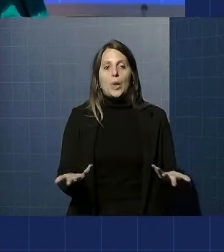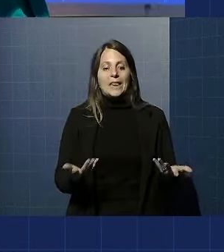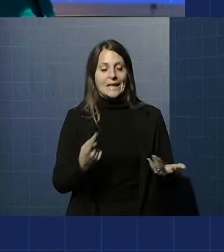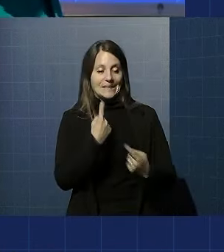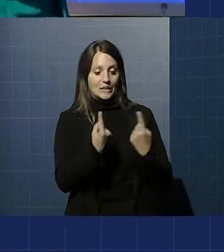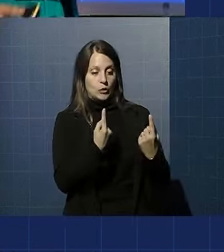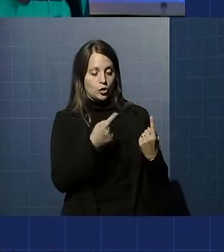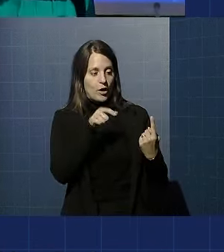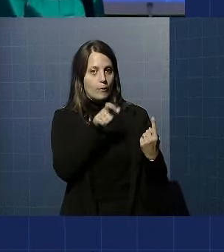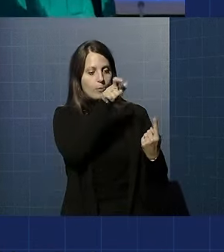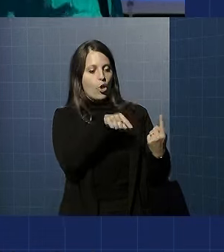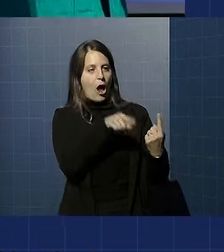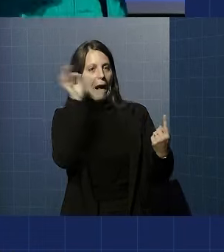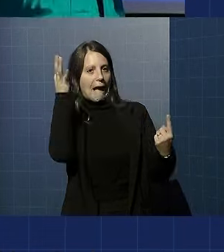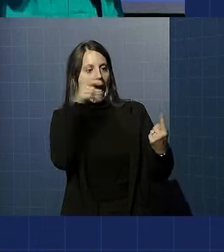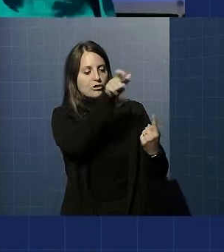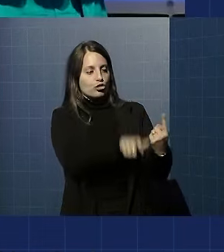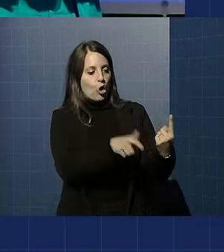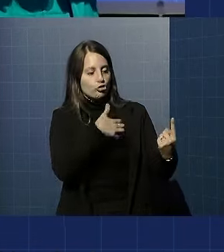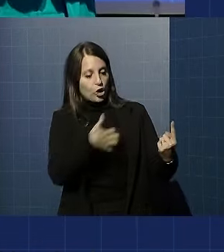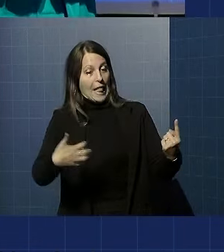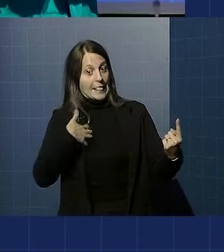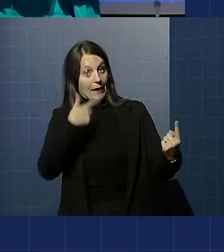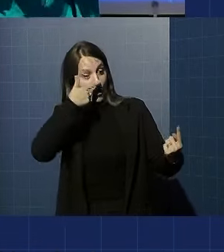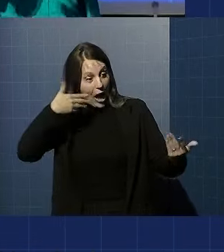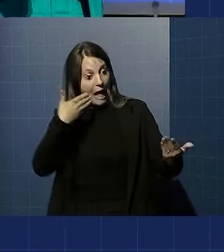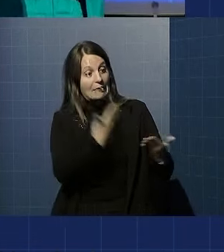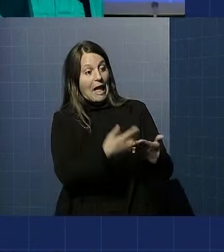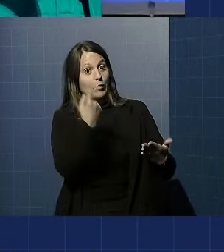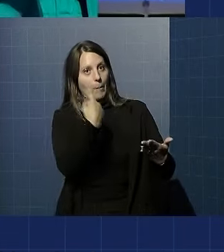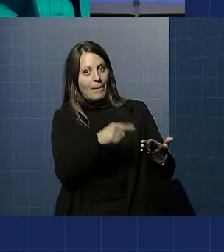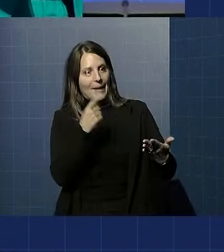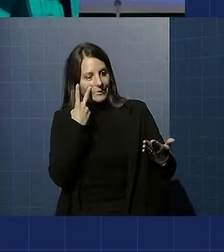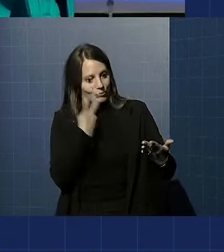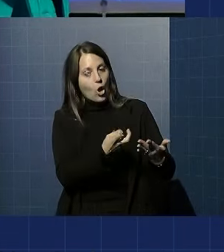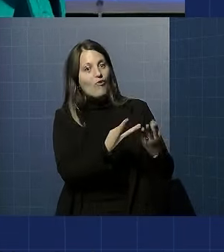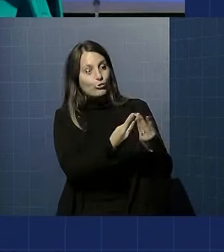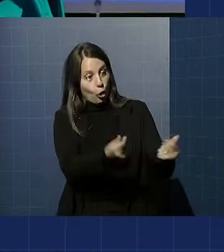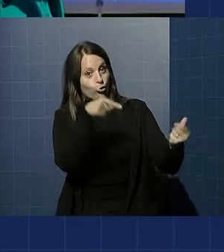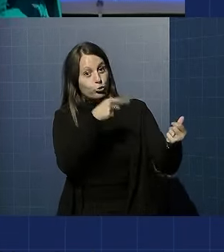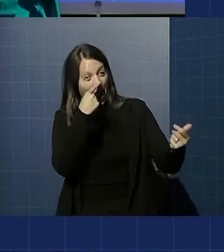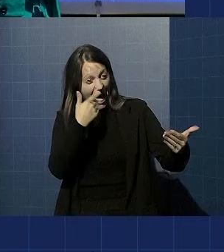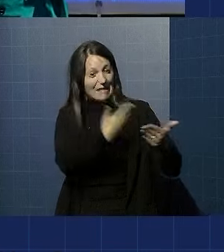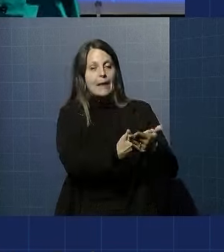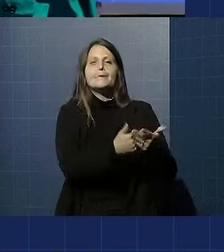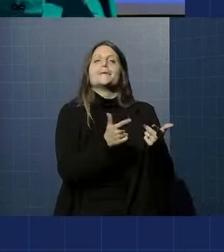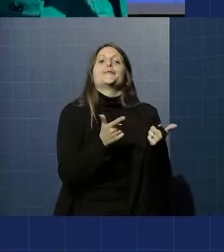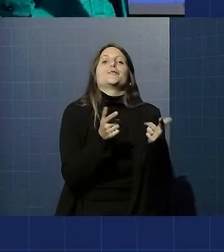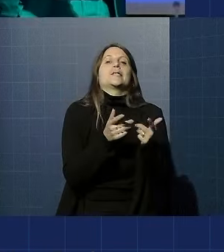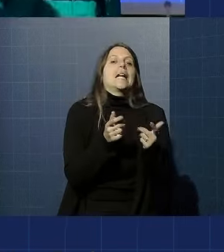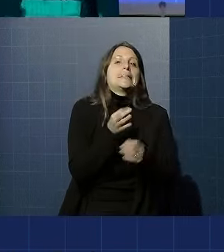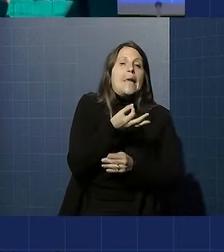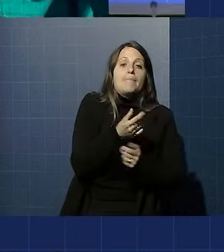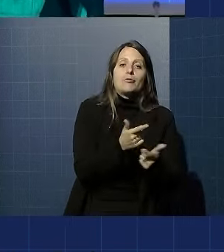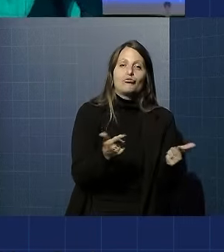conclusions. Also, there's a lot of differences between the astronauts. So to try and counteract that limitation, we also